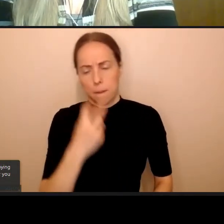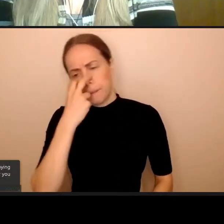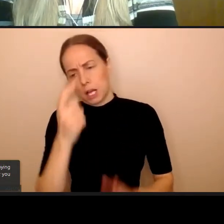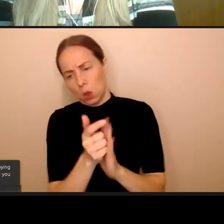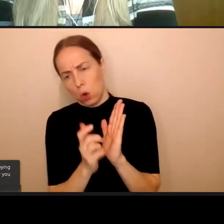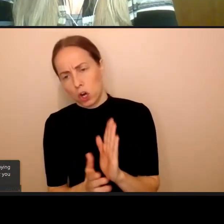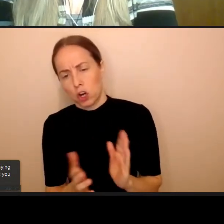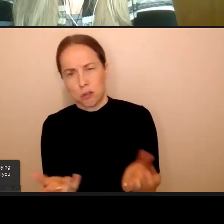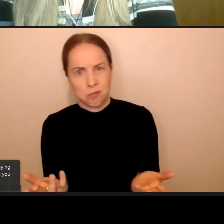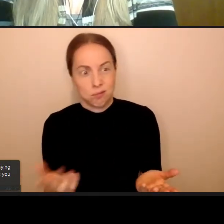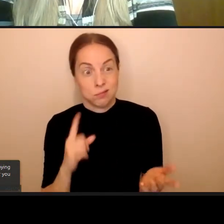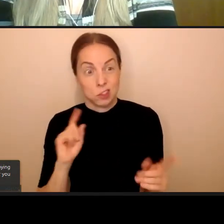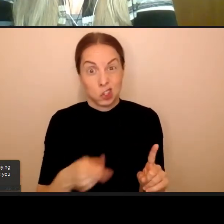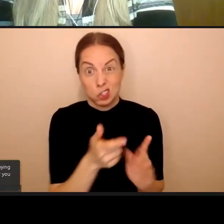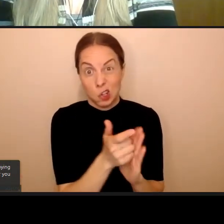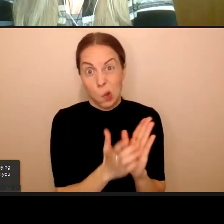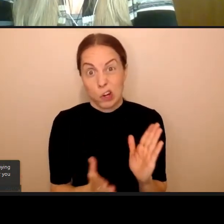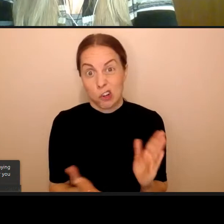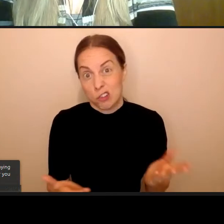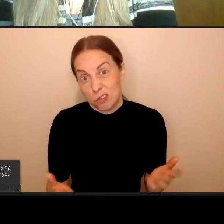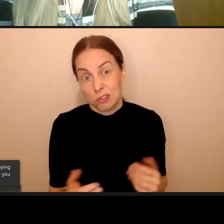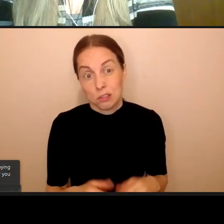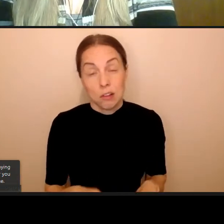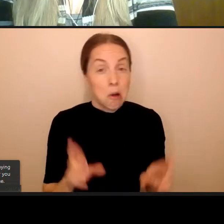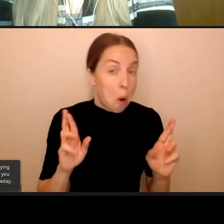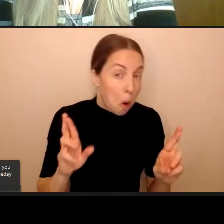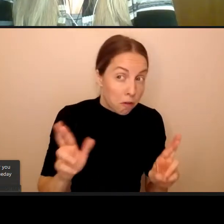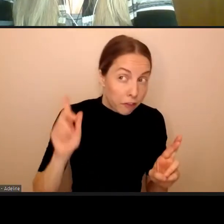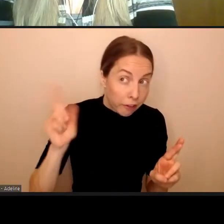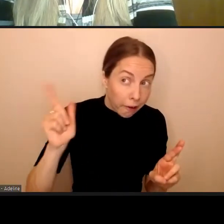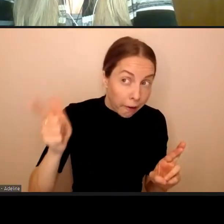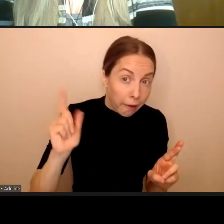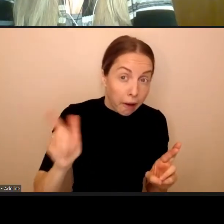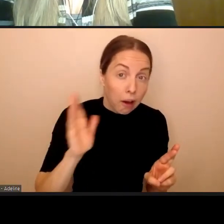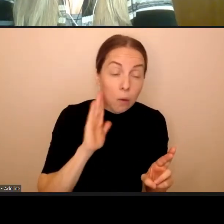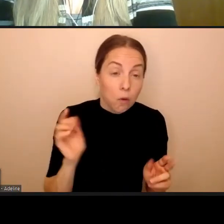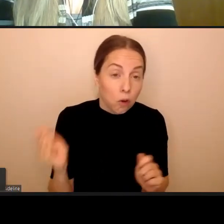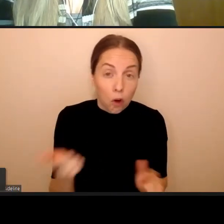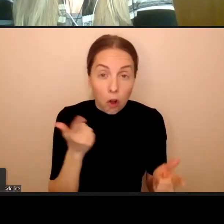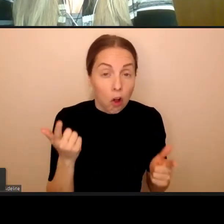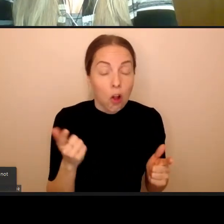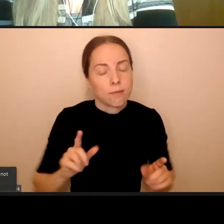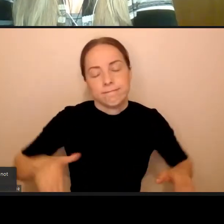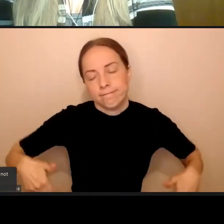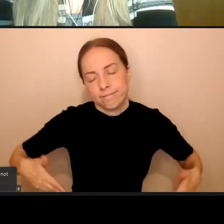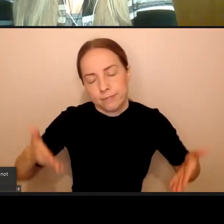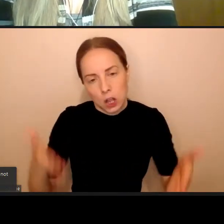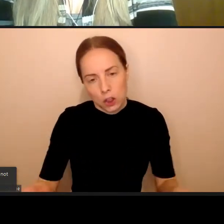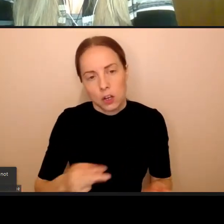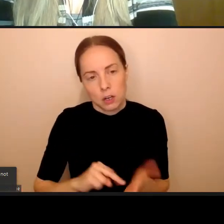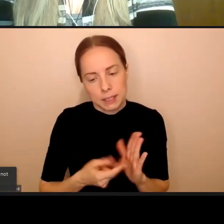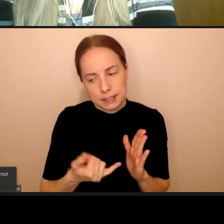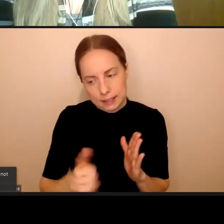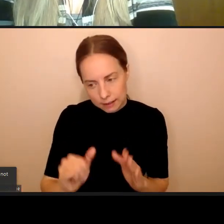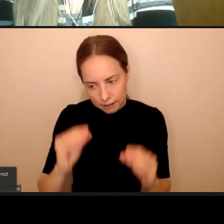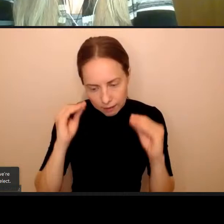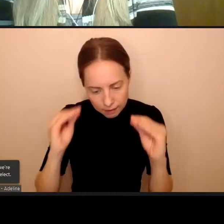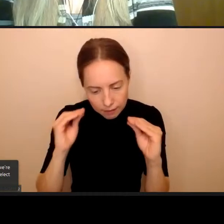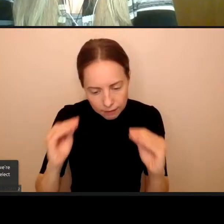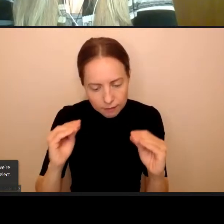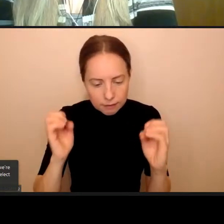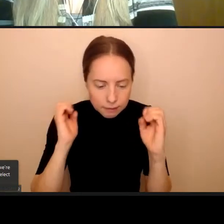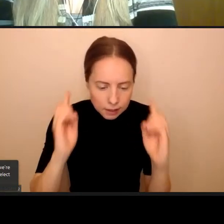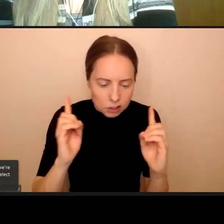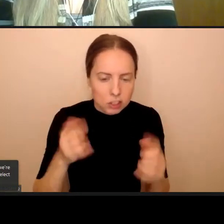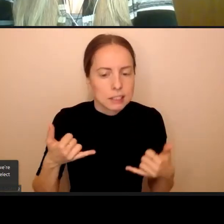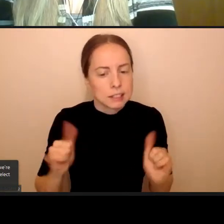know. It will hopefully get to the point someday where we'll all just be able to be, but right now we're not there yet. So we still need to educate and still need people to